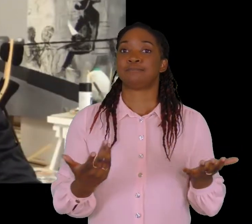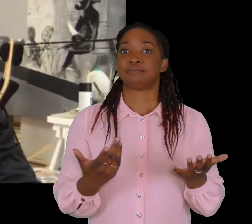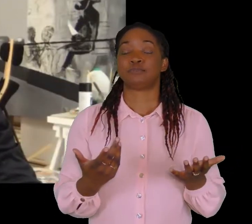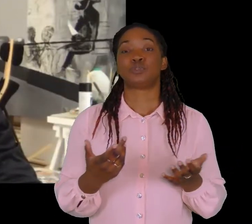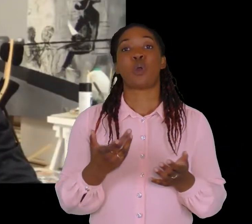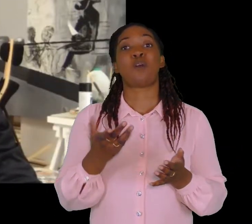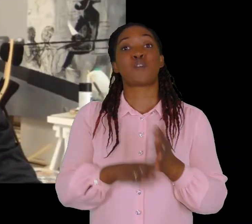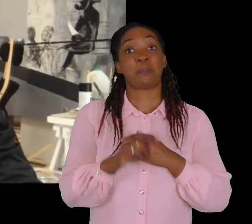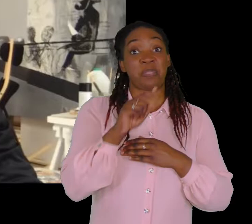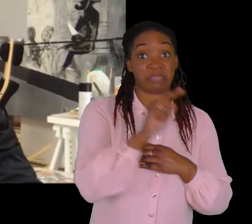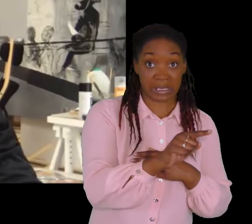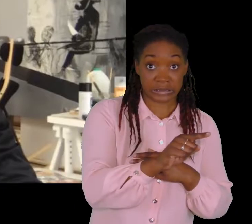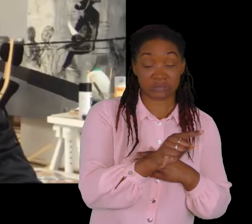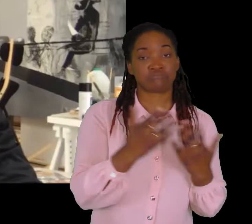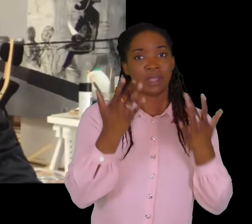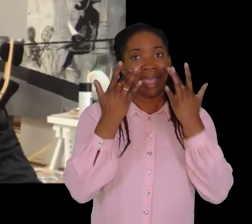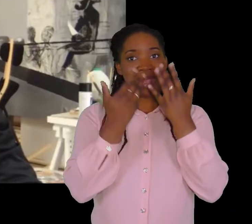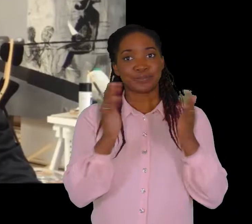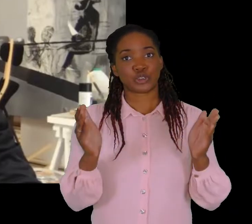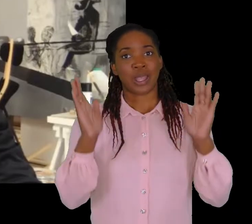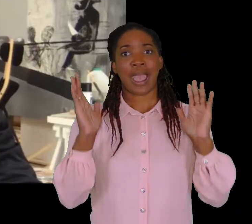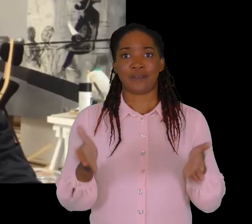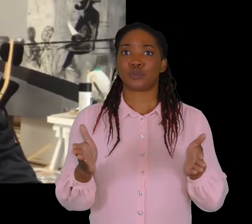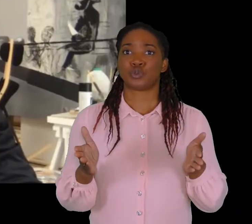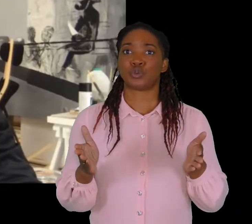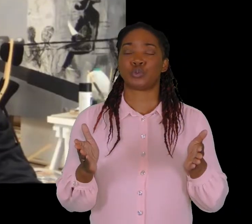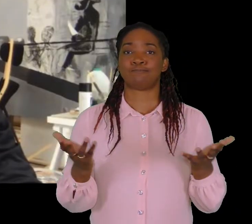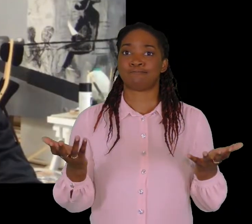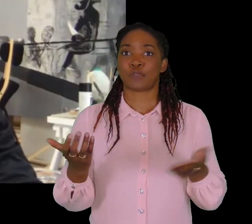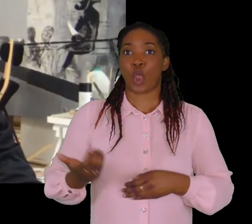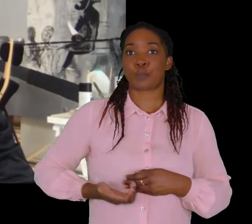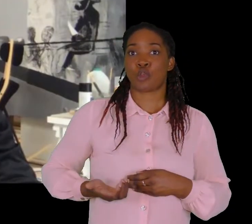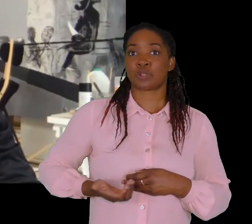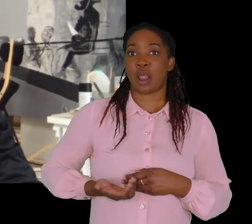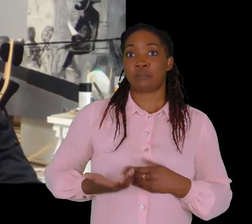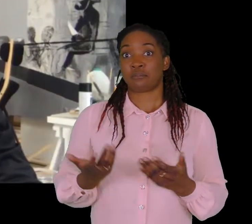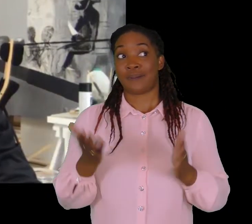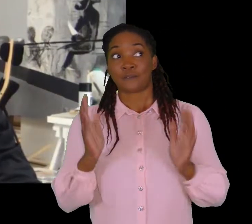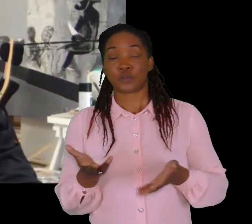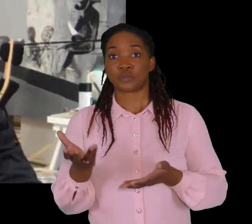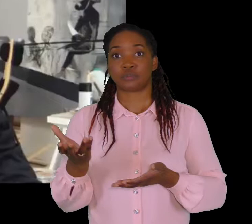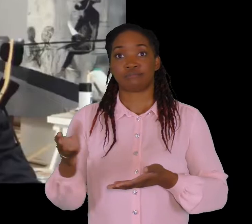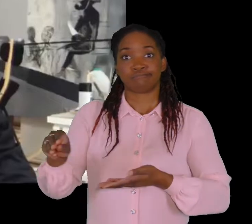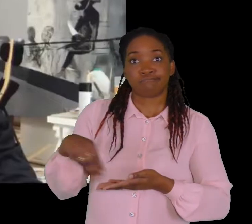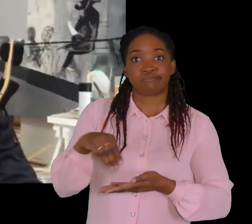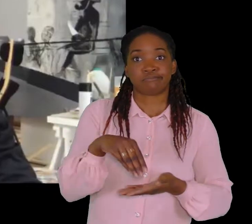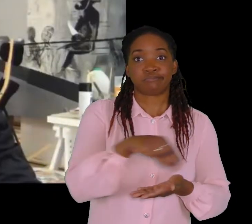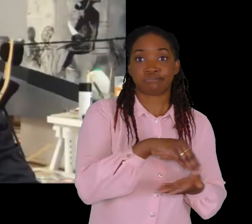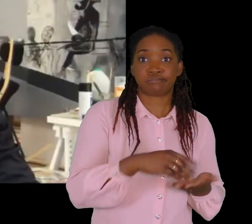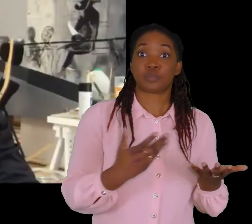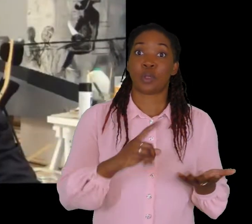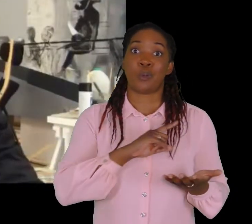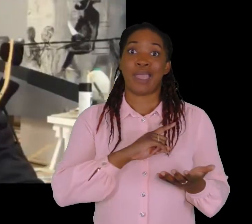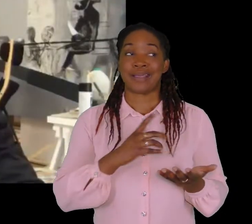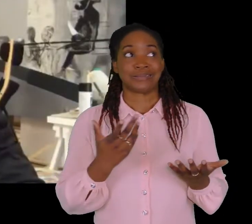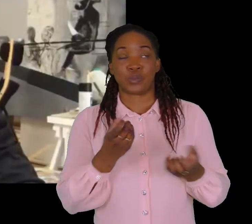It was partly funded, so it's the exhibitions had to be, to an extent, commercially viable, because without the commerce, then